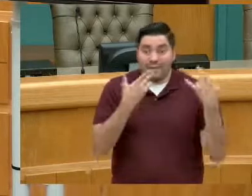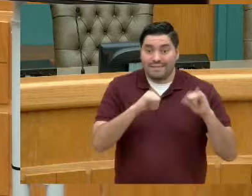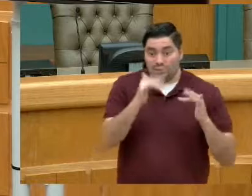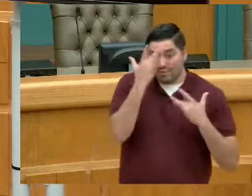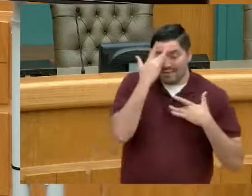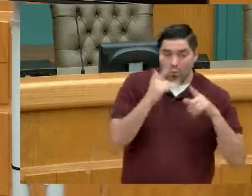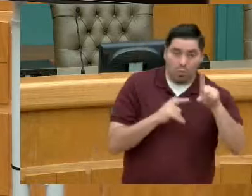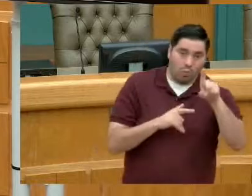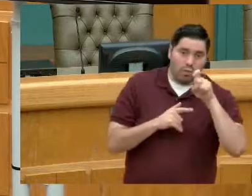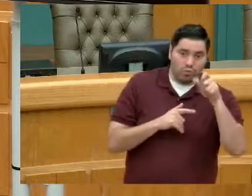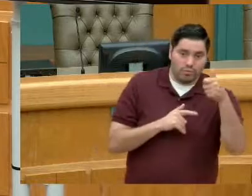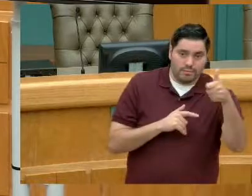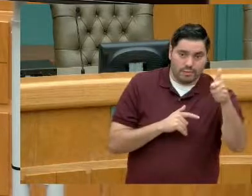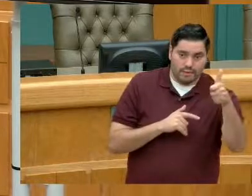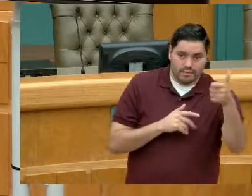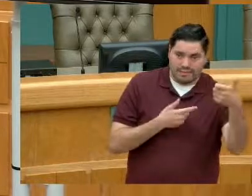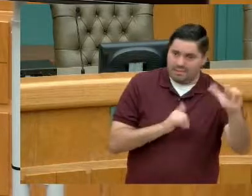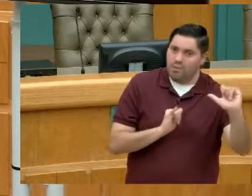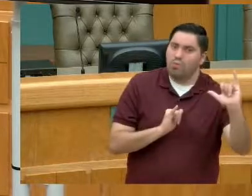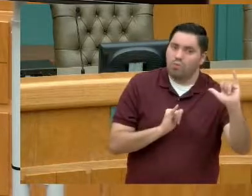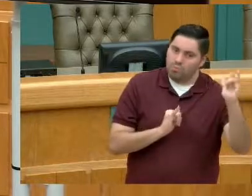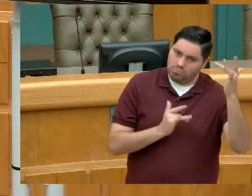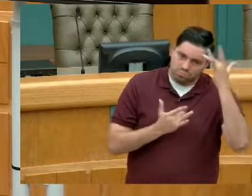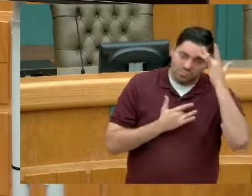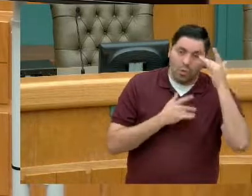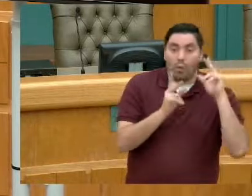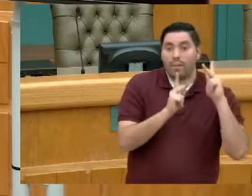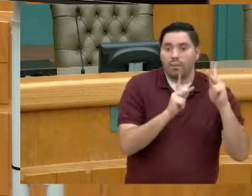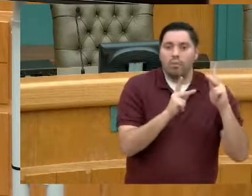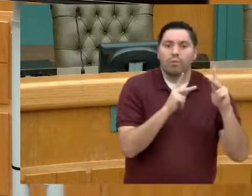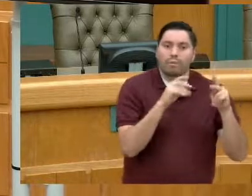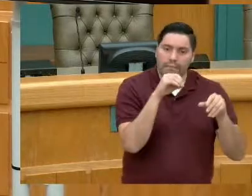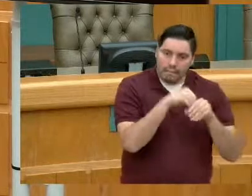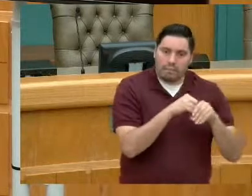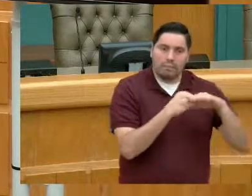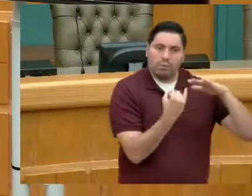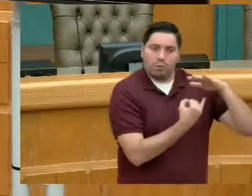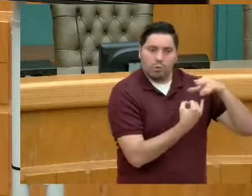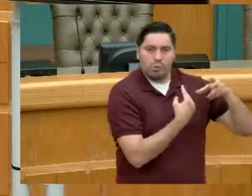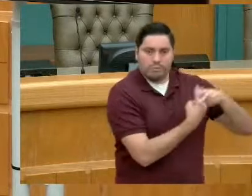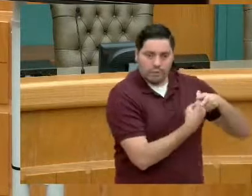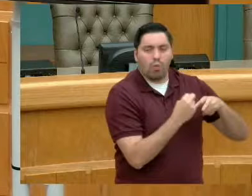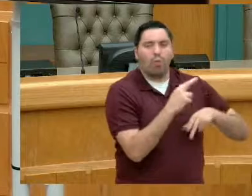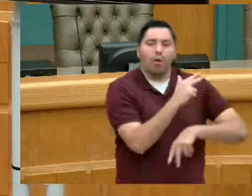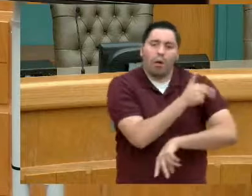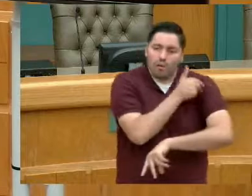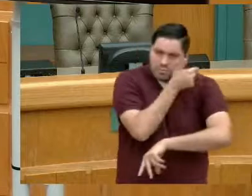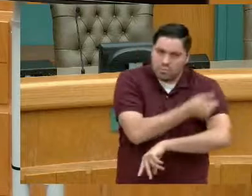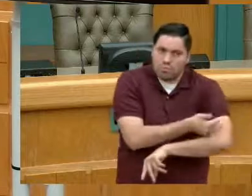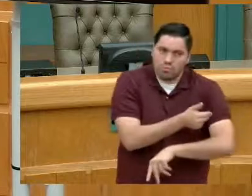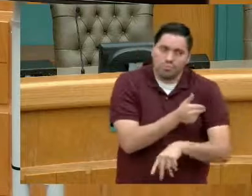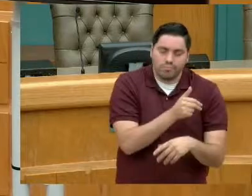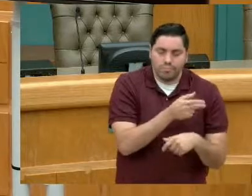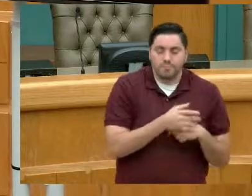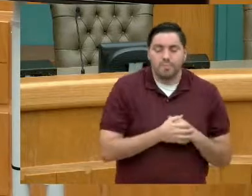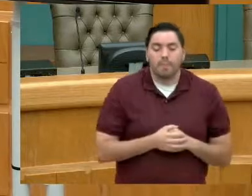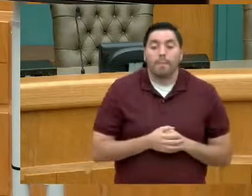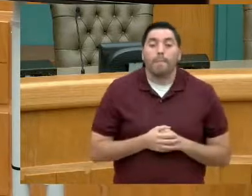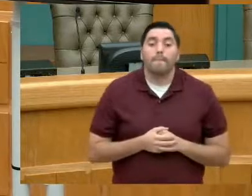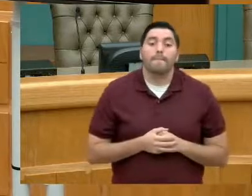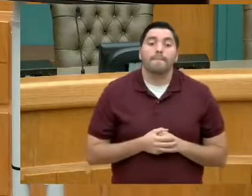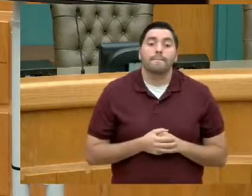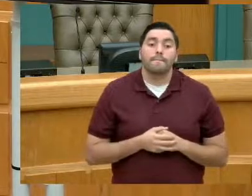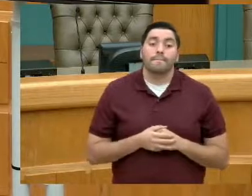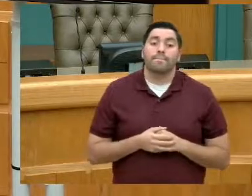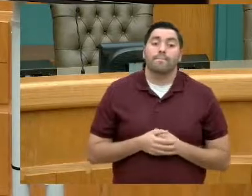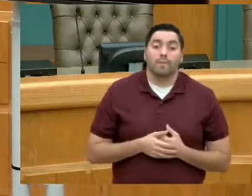cases that are out there still today. And those folks are in quarantine or in the hospital. And we know that we have